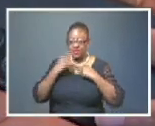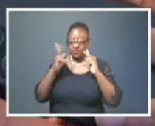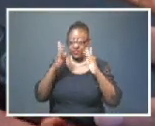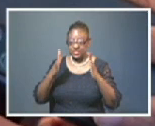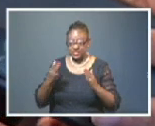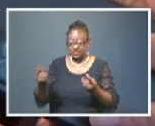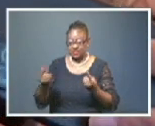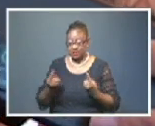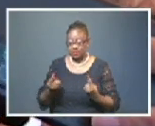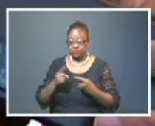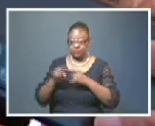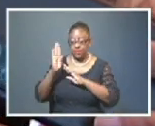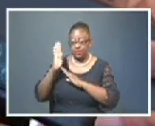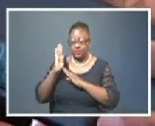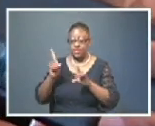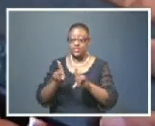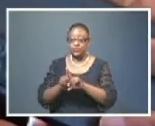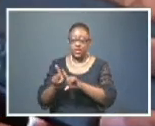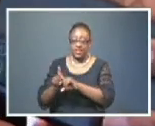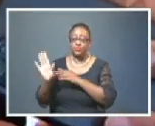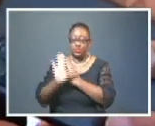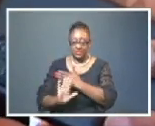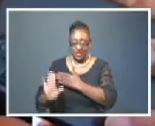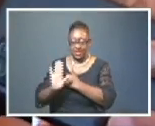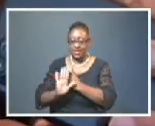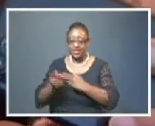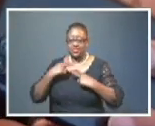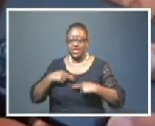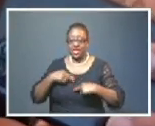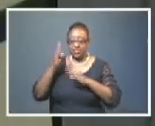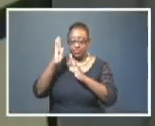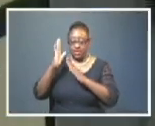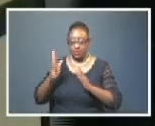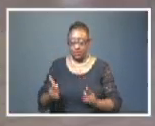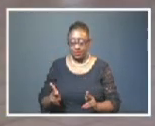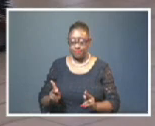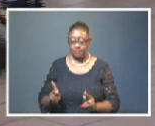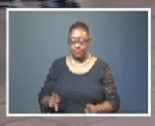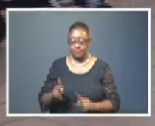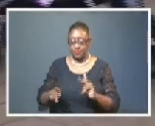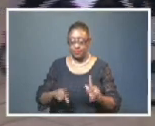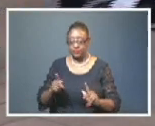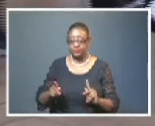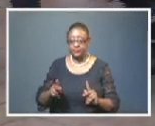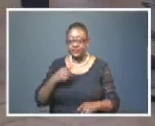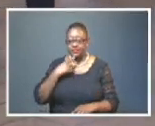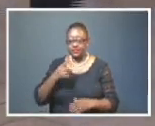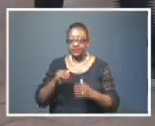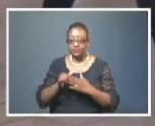and guests to our shores, as well as protecting the health and safety of the Bahamian people. Based on tourism stats,